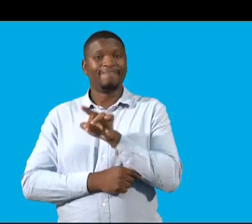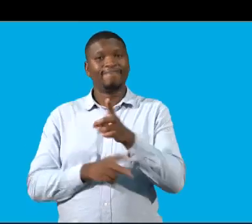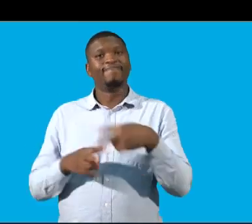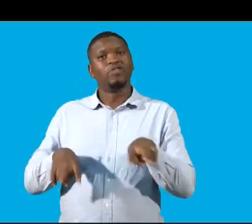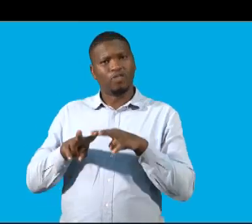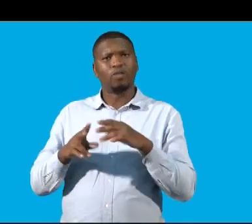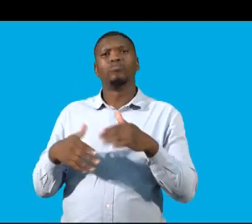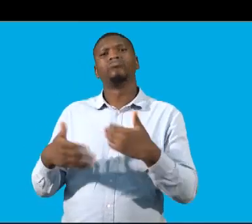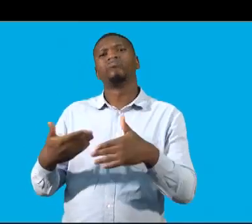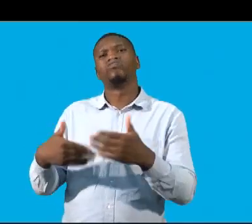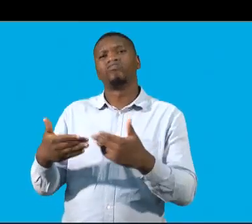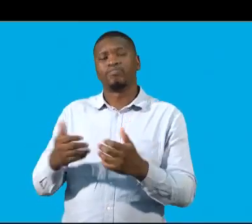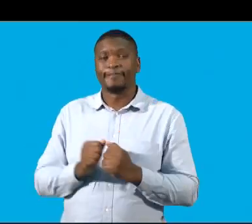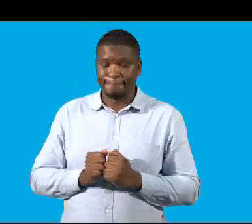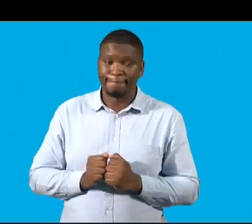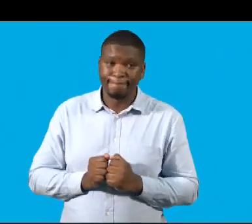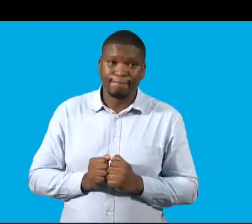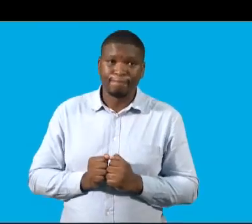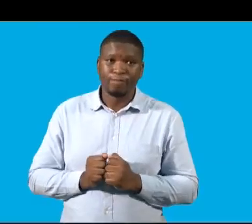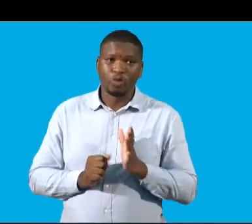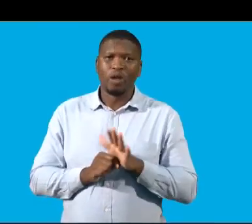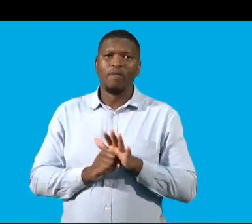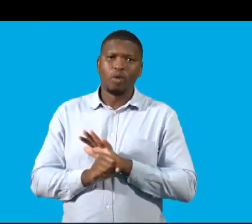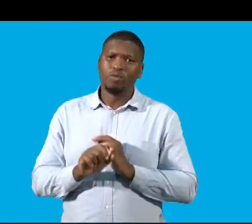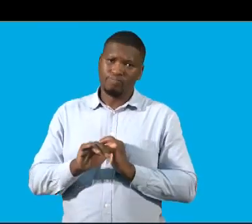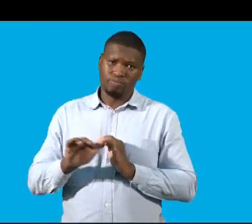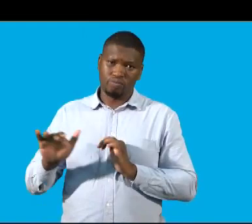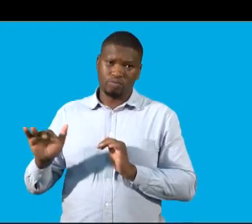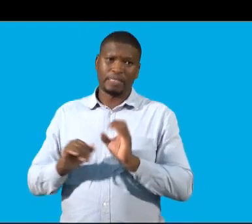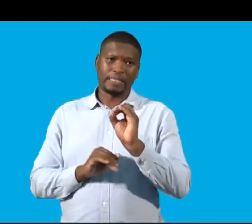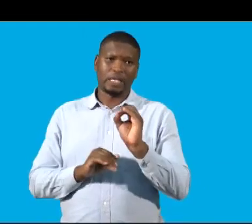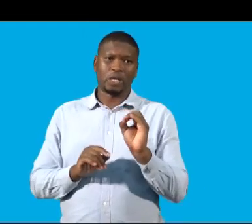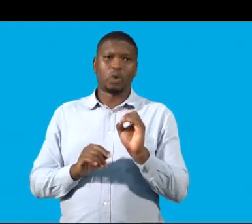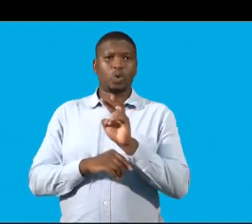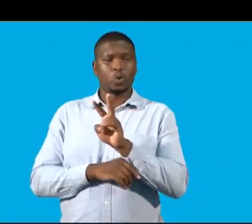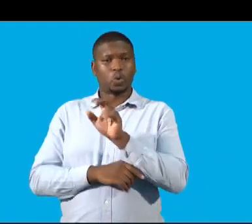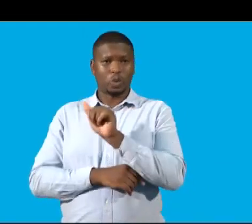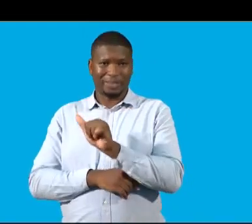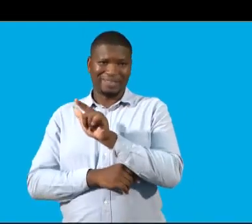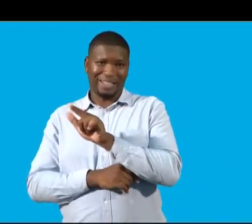3,150,044, and that value continues there. So we are going to write the whole value to